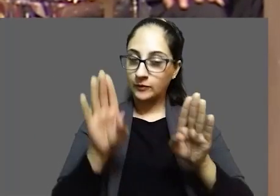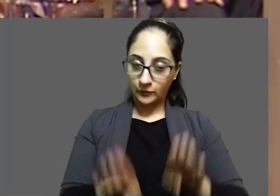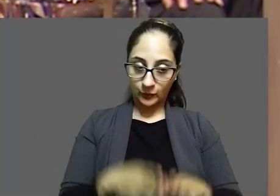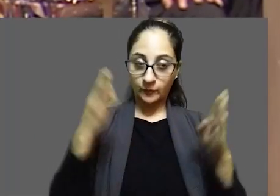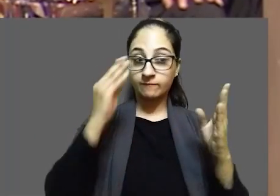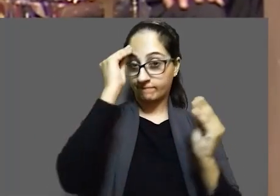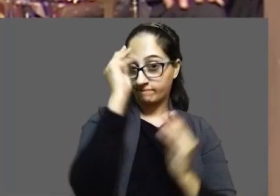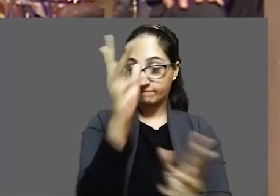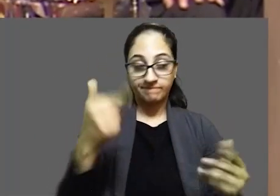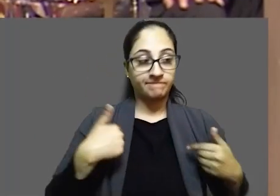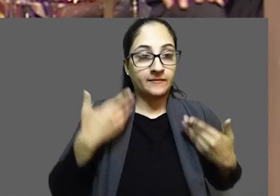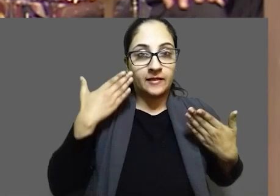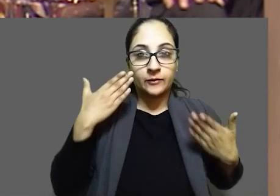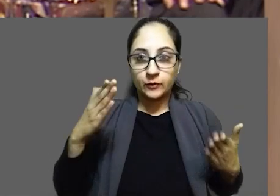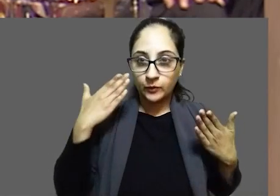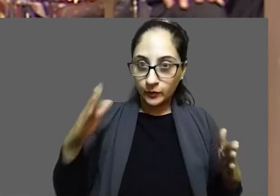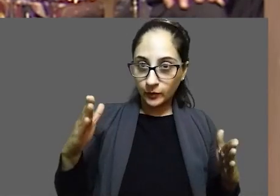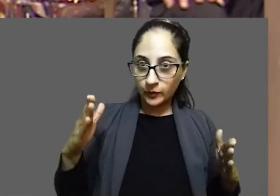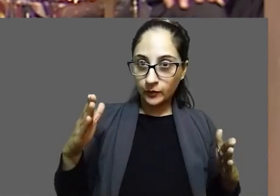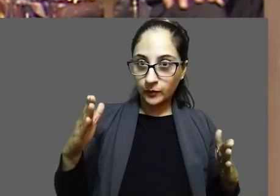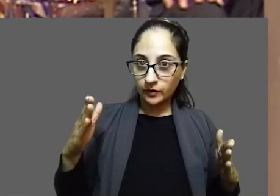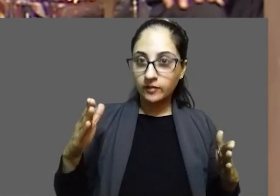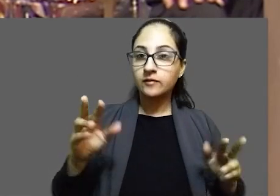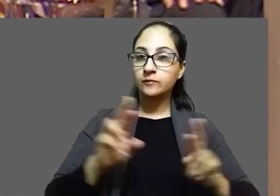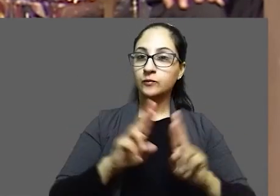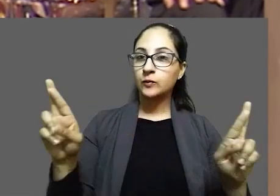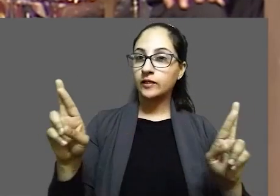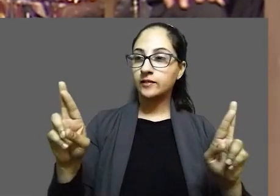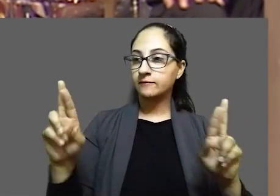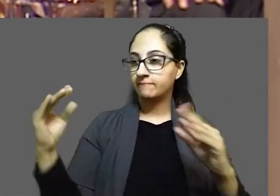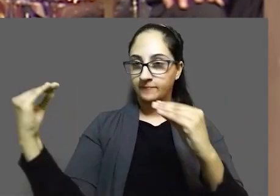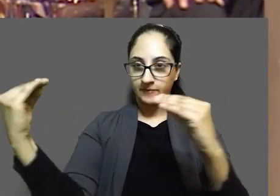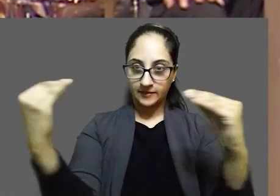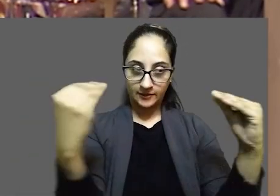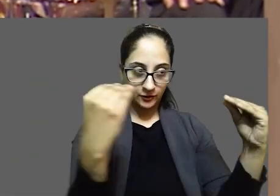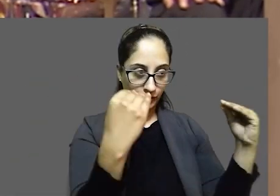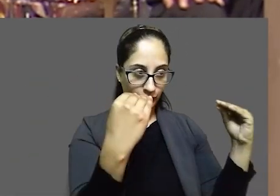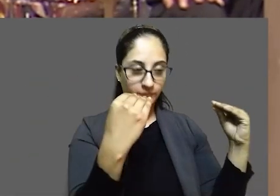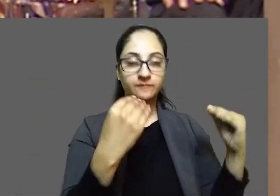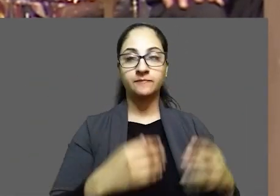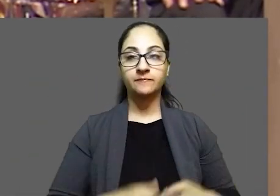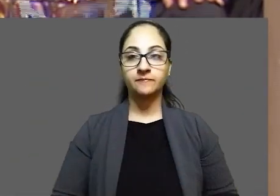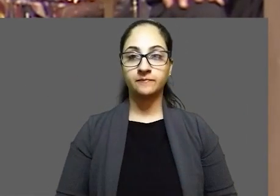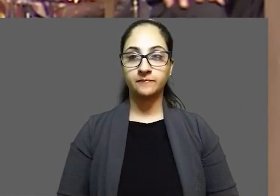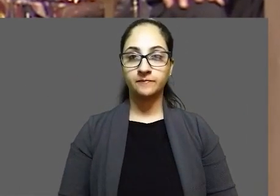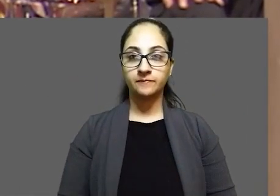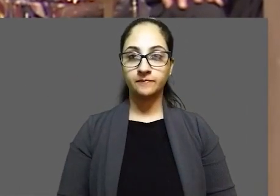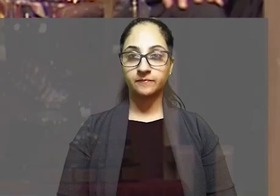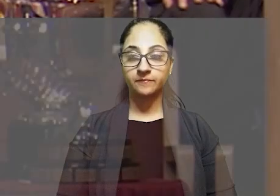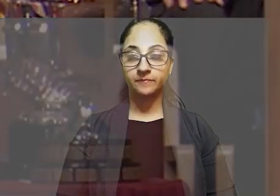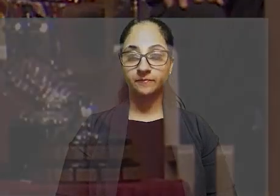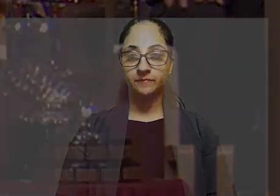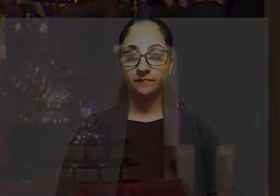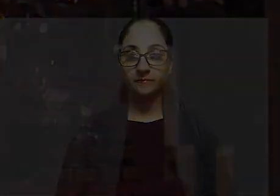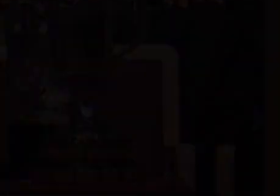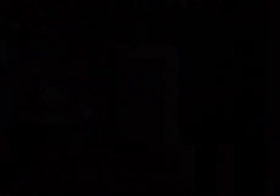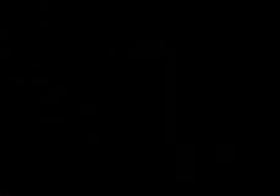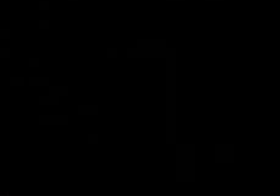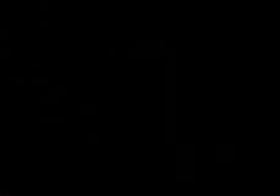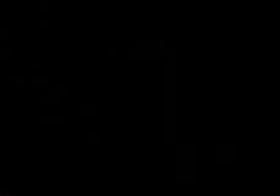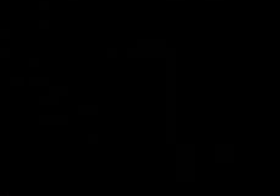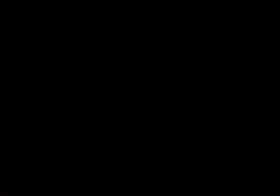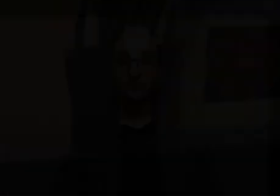first what it is we do not know, and by opening our minds to what others can teach us.